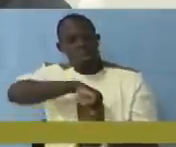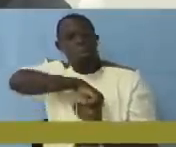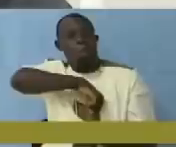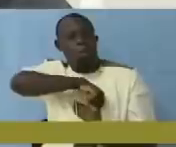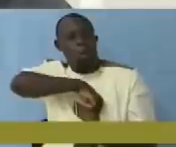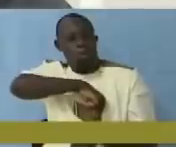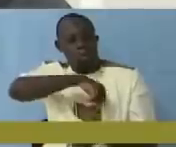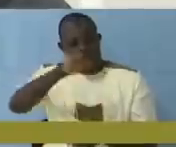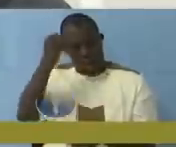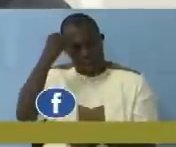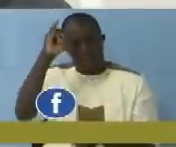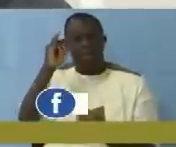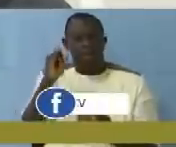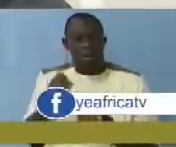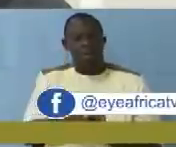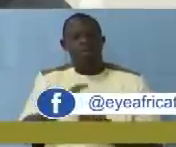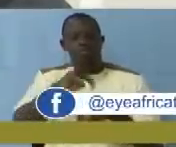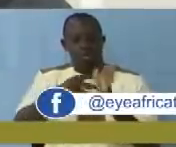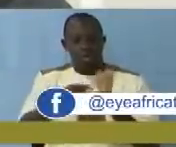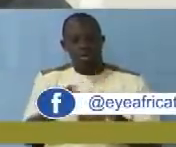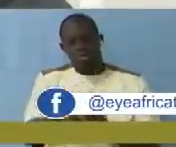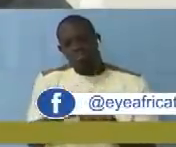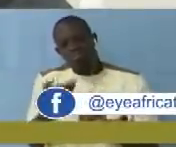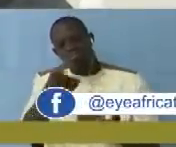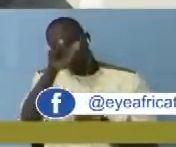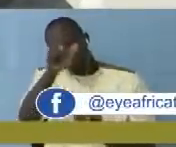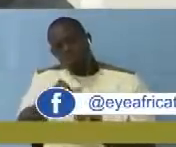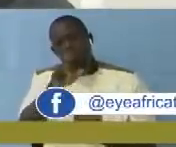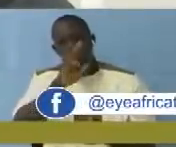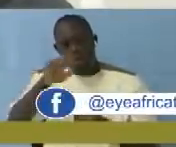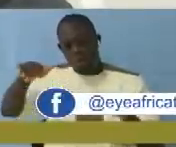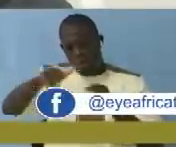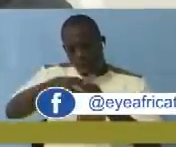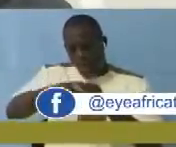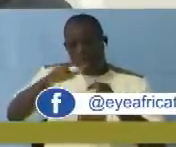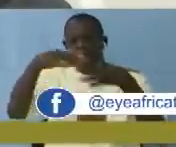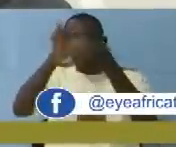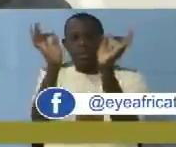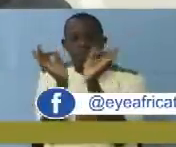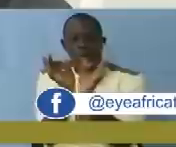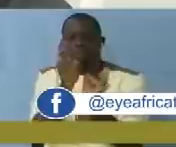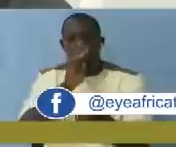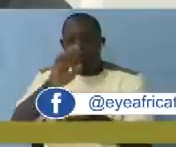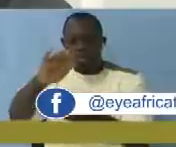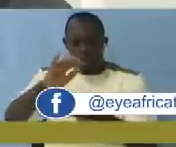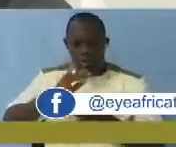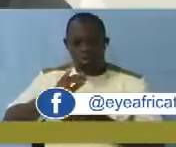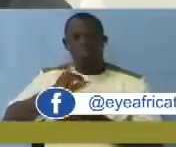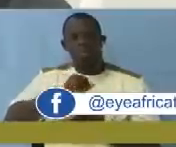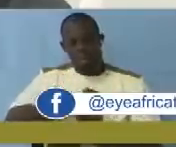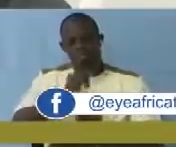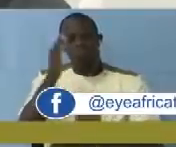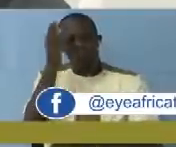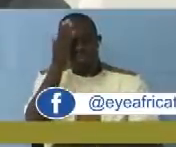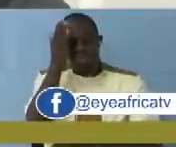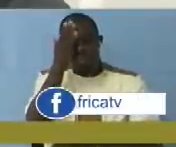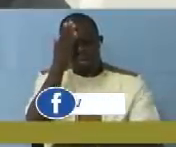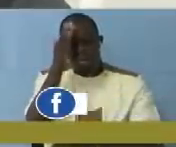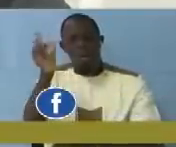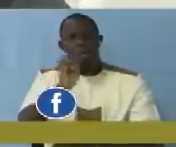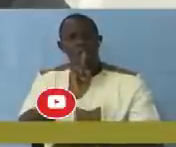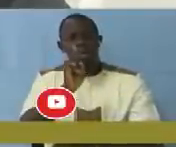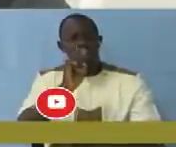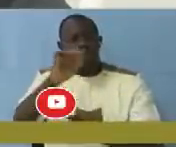So he obviously, as part of the receiving team, he would know what the receiving team was doing, wouldn't he?